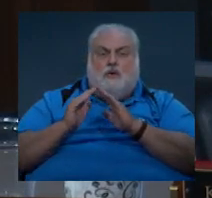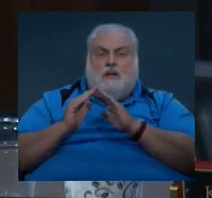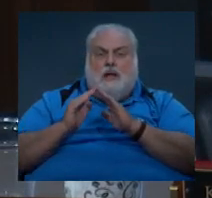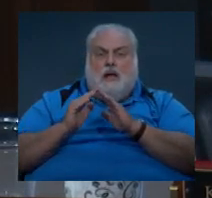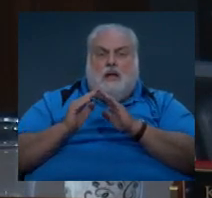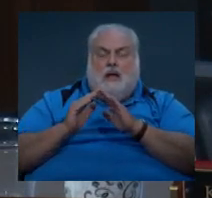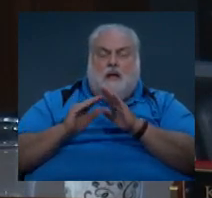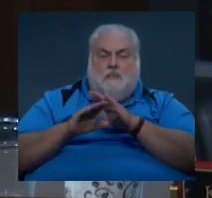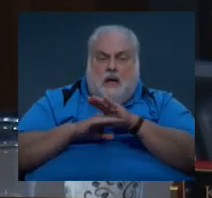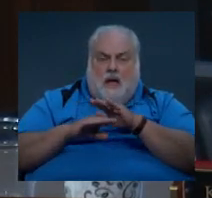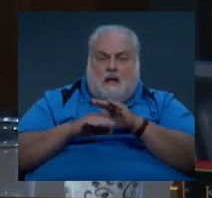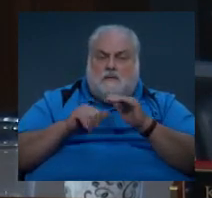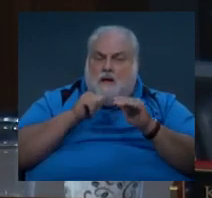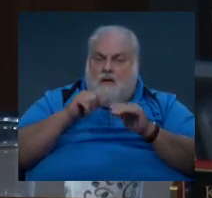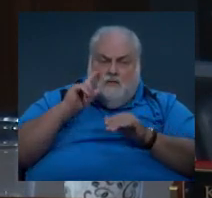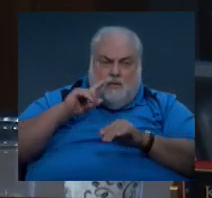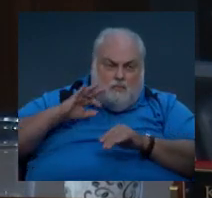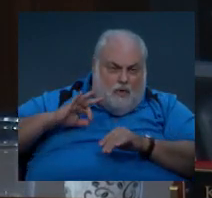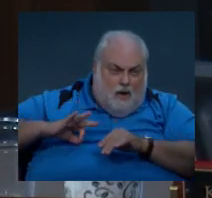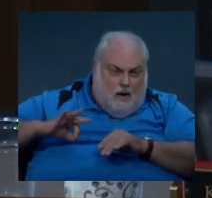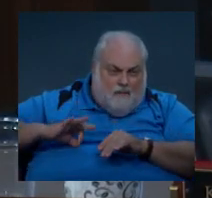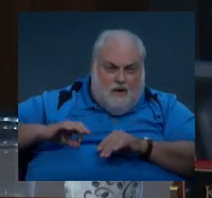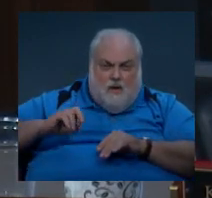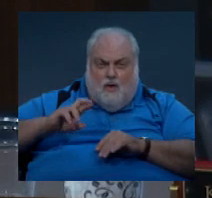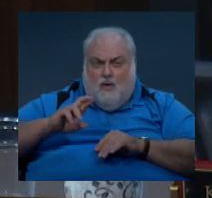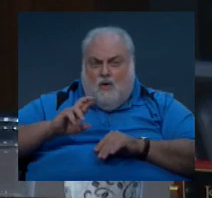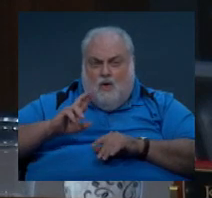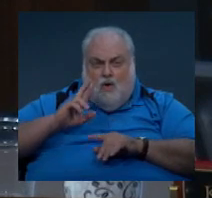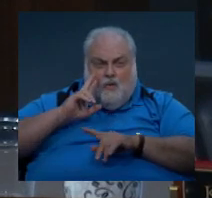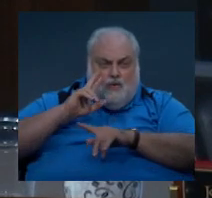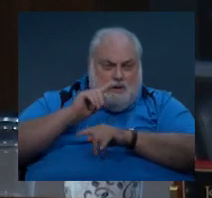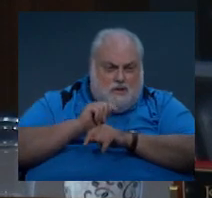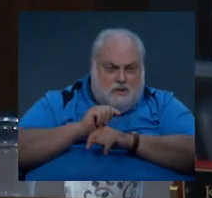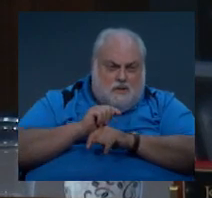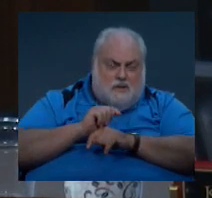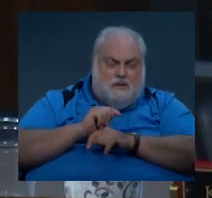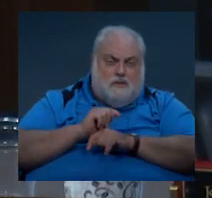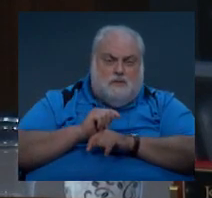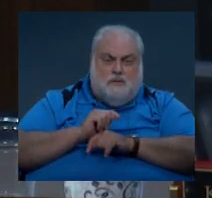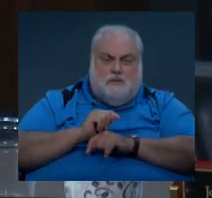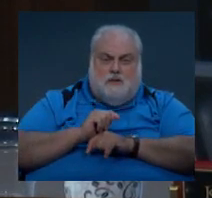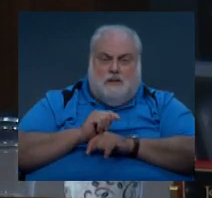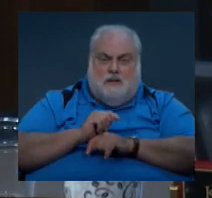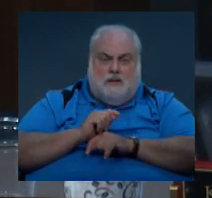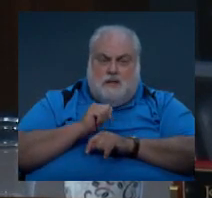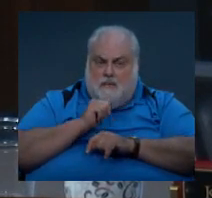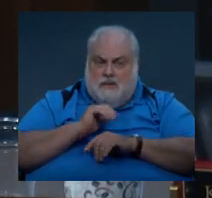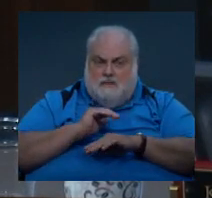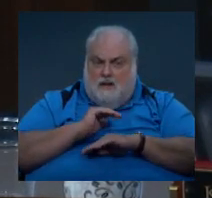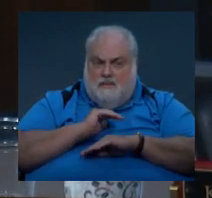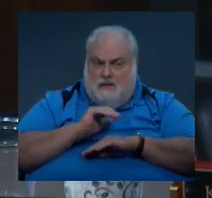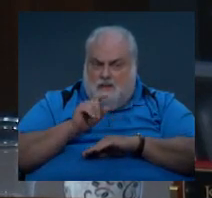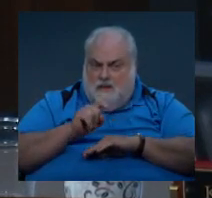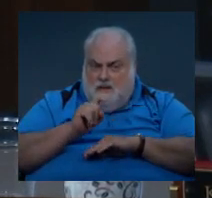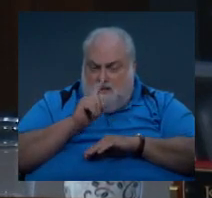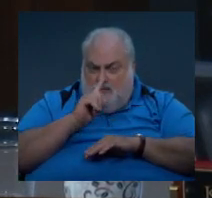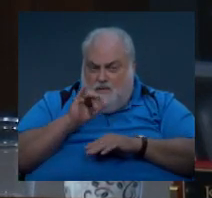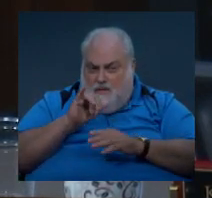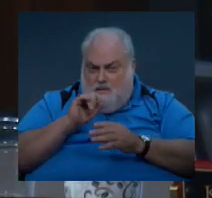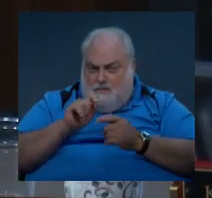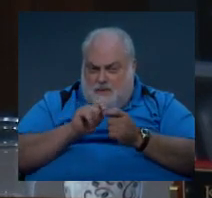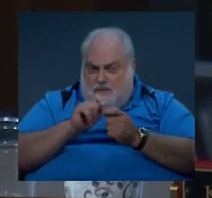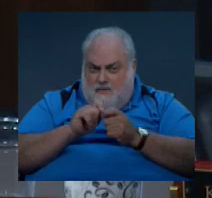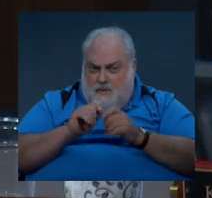nonprofit, whether or not we were looking at some of these traditional institutions that hadn't been meeting the needs for this